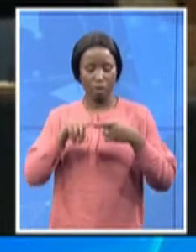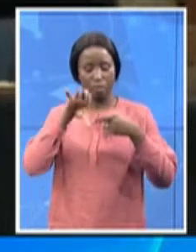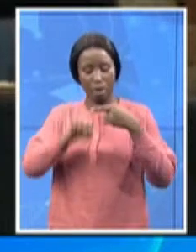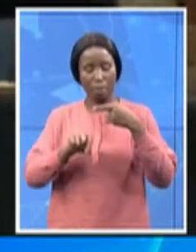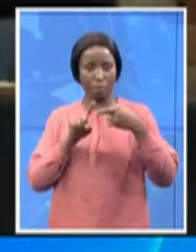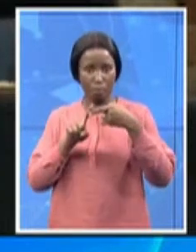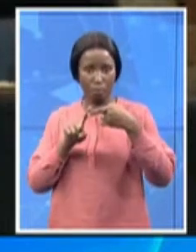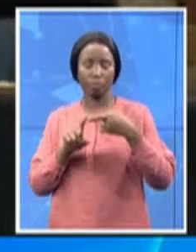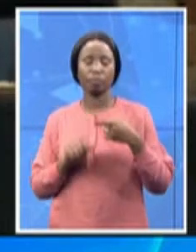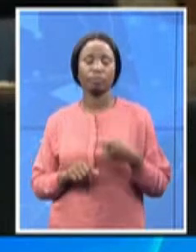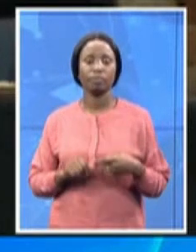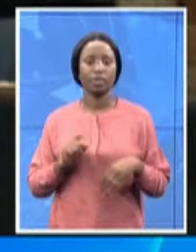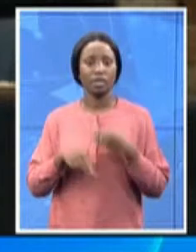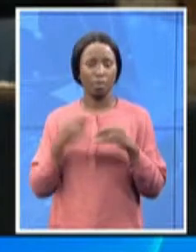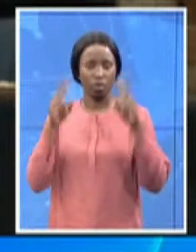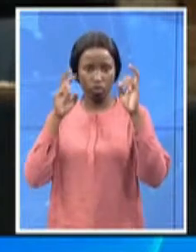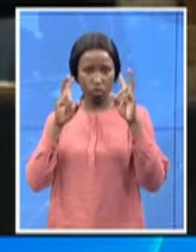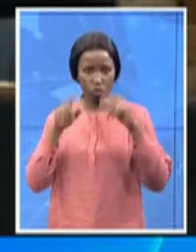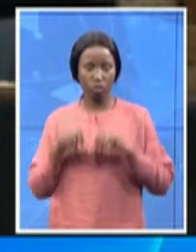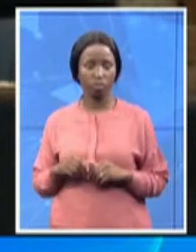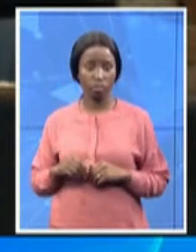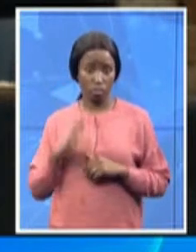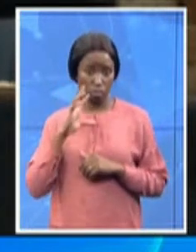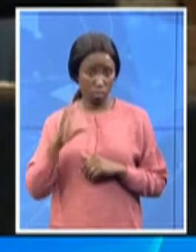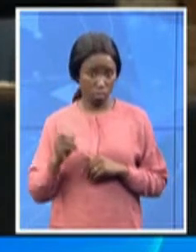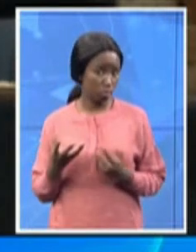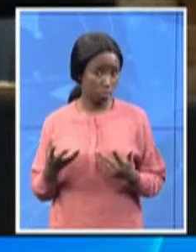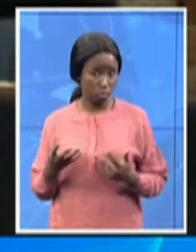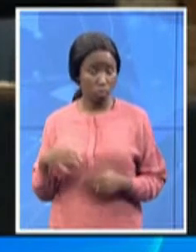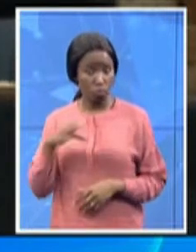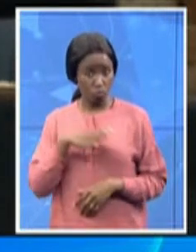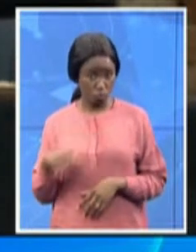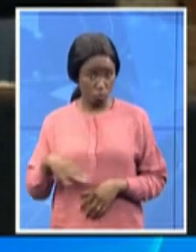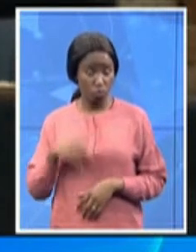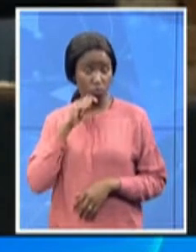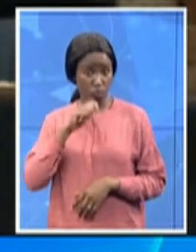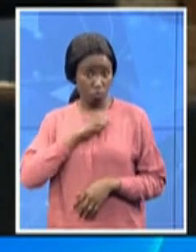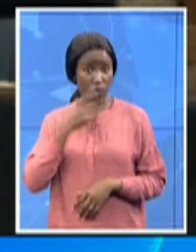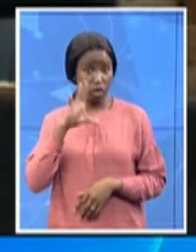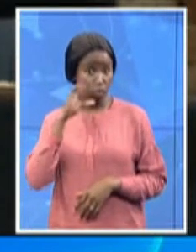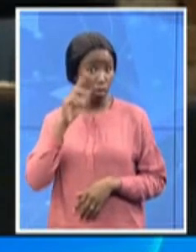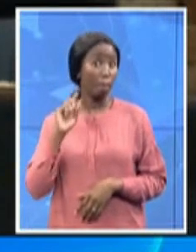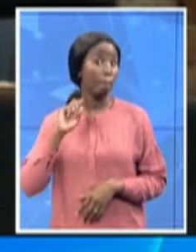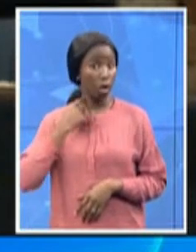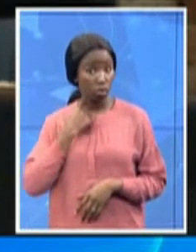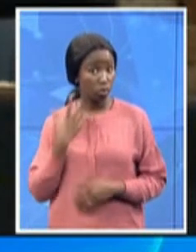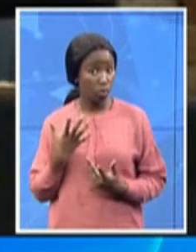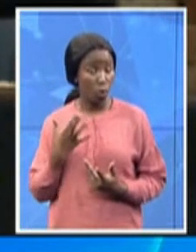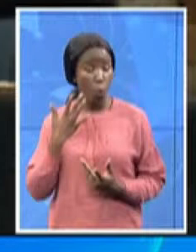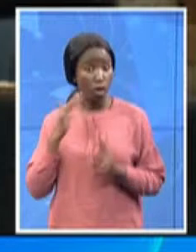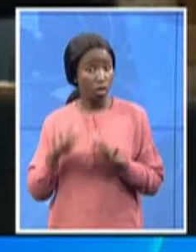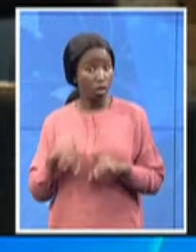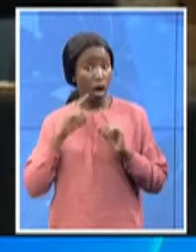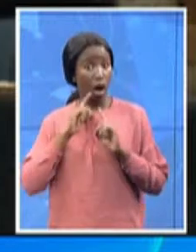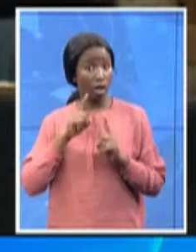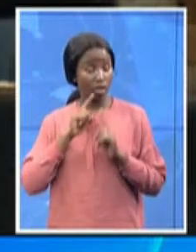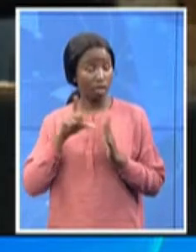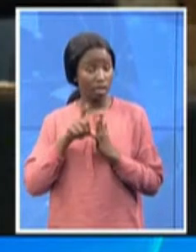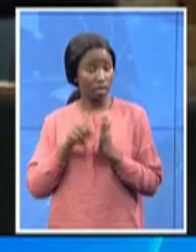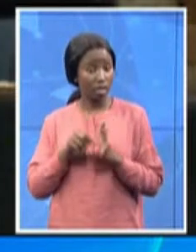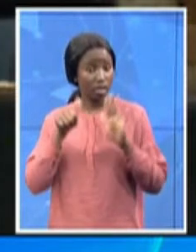the President misled Parliament when he gave his answer on the 6th of November 2018.